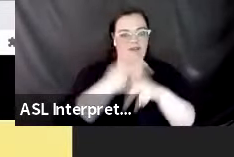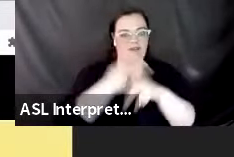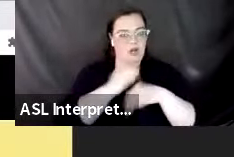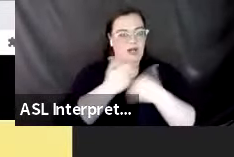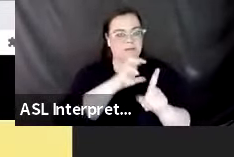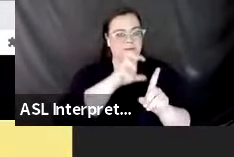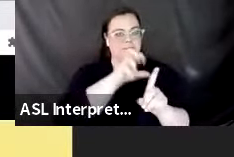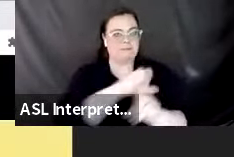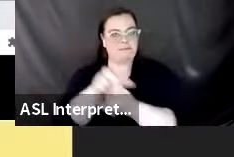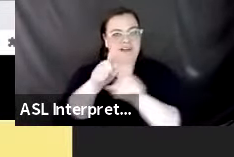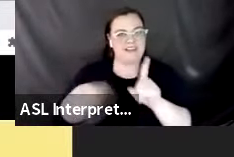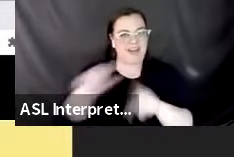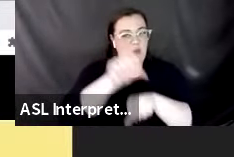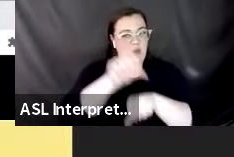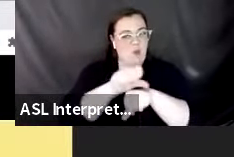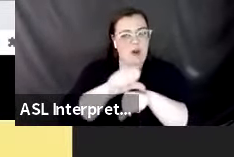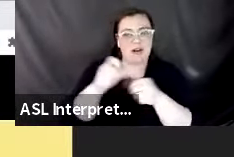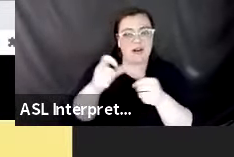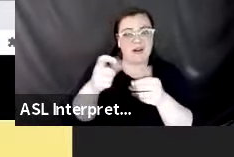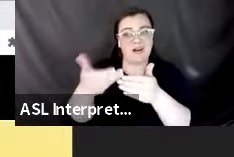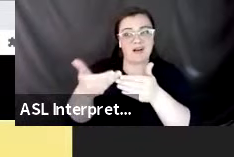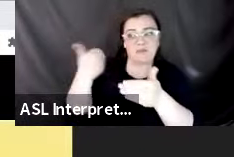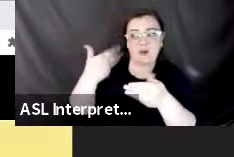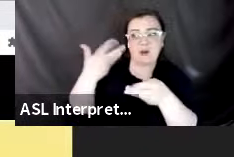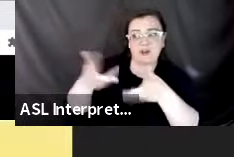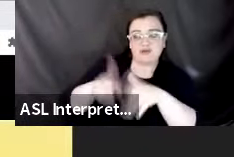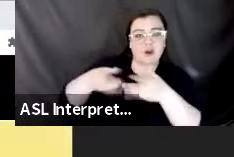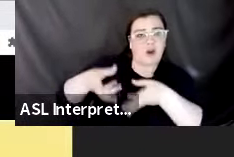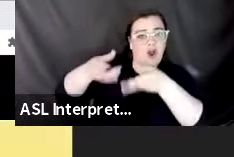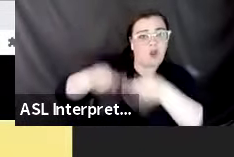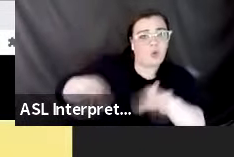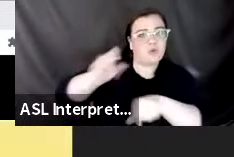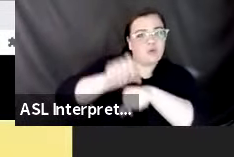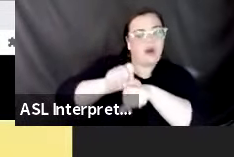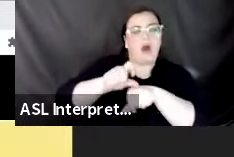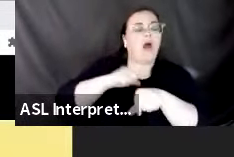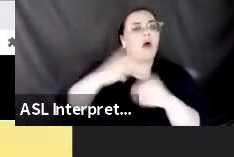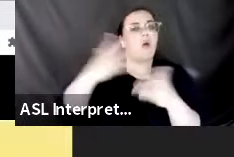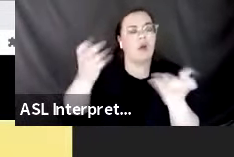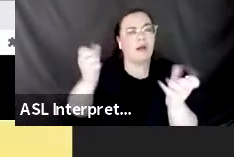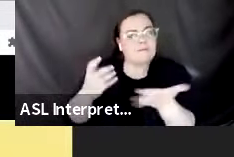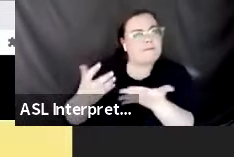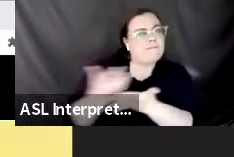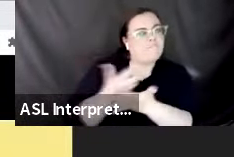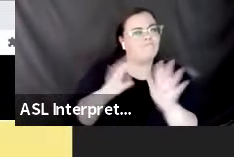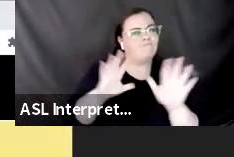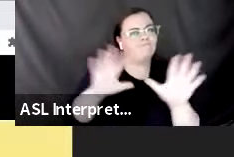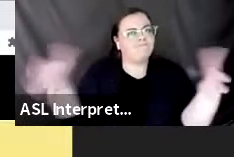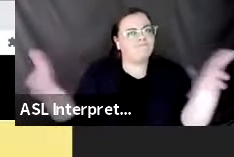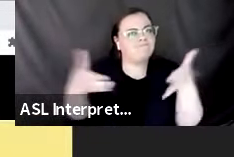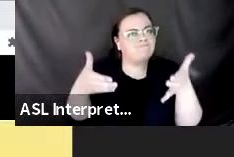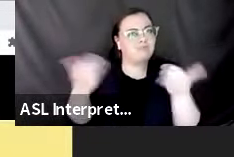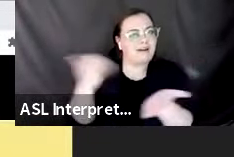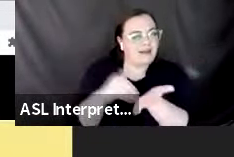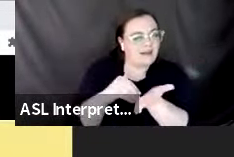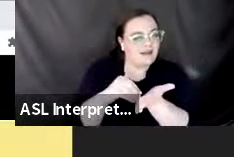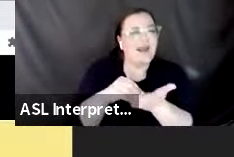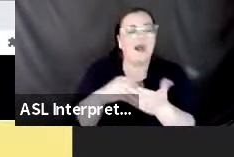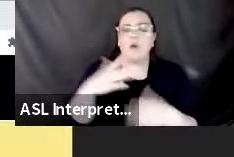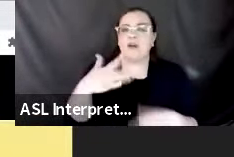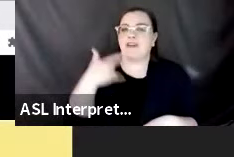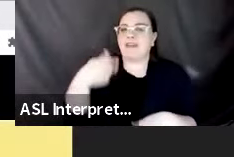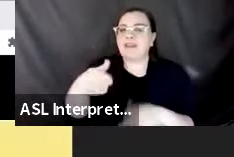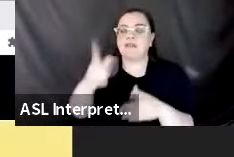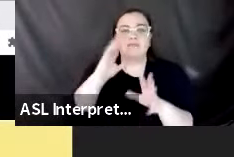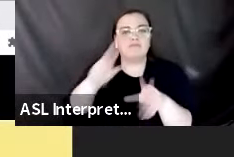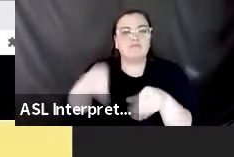We see this as a great opportunity to give signatory companies a simplified method of paying the